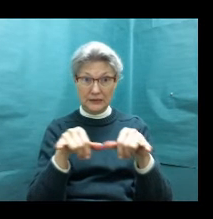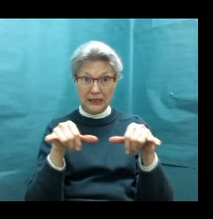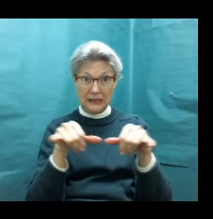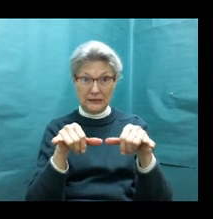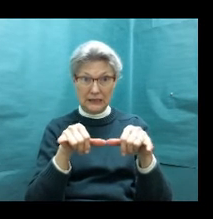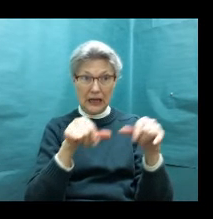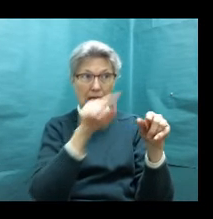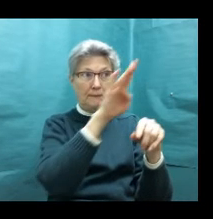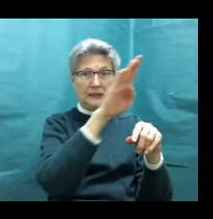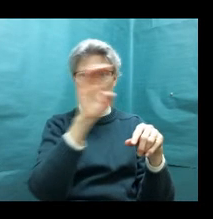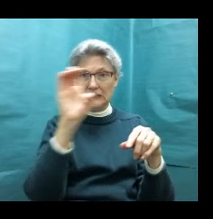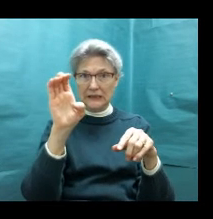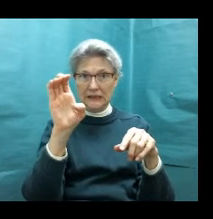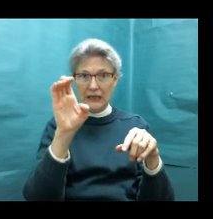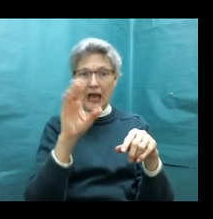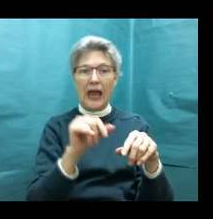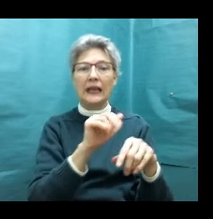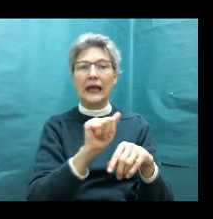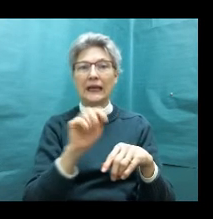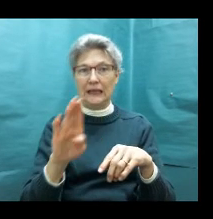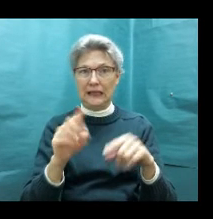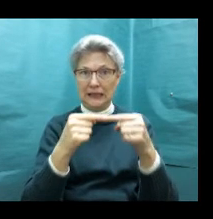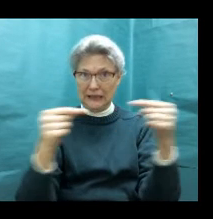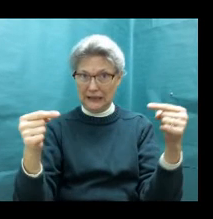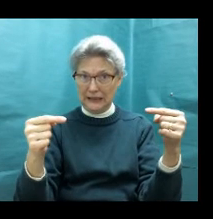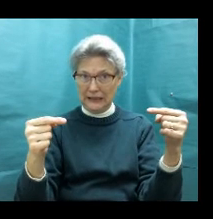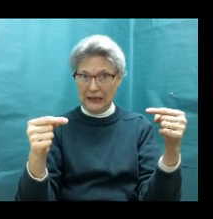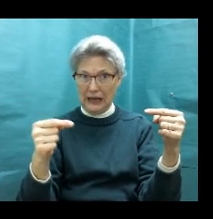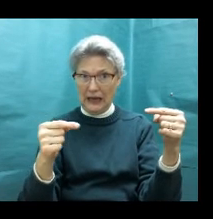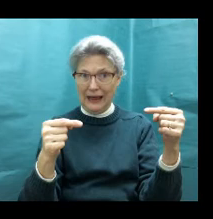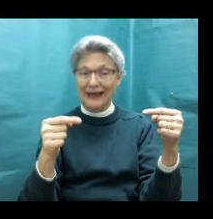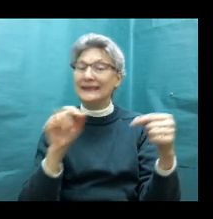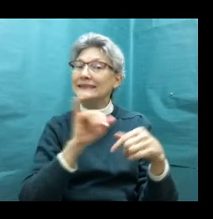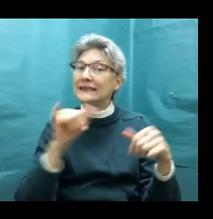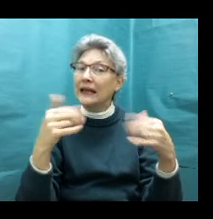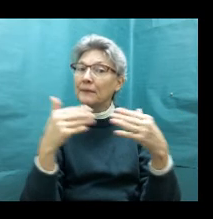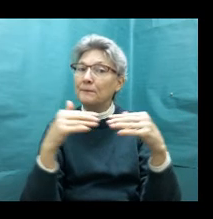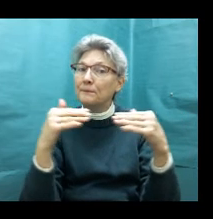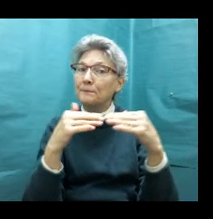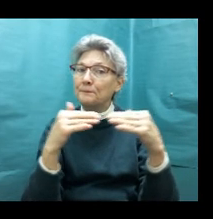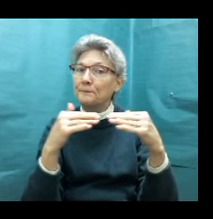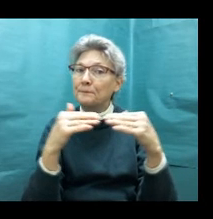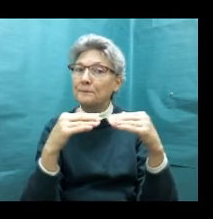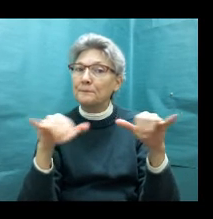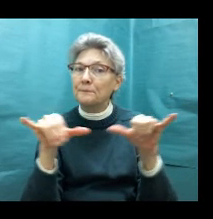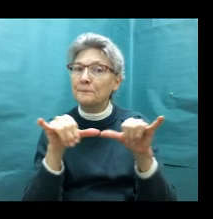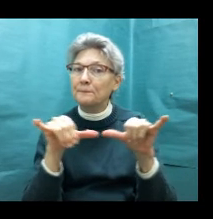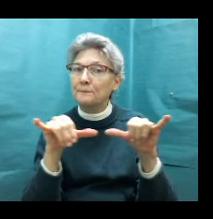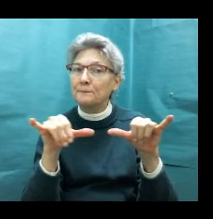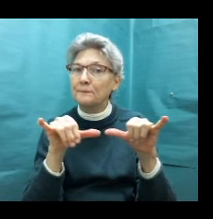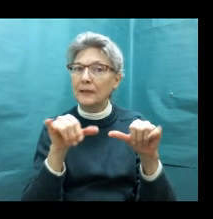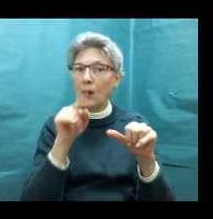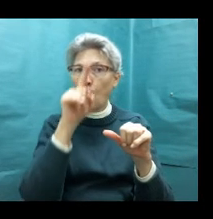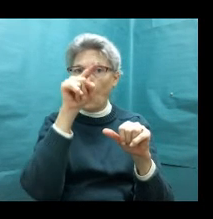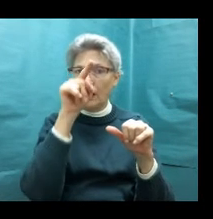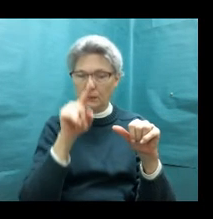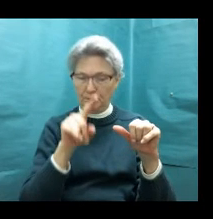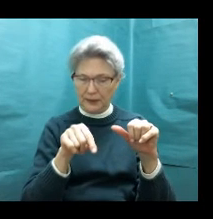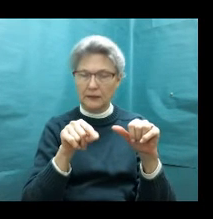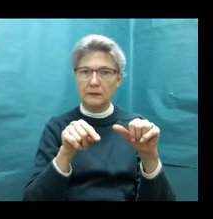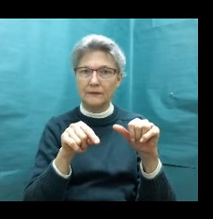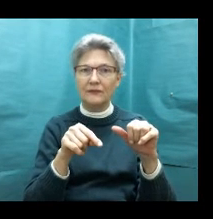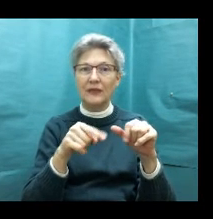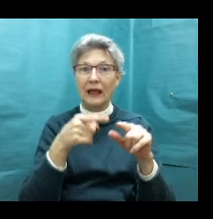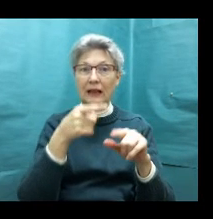line segment BC and AD, those are the same length because they both have 1 tick mark. And then we have